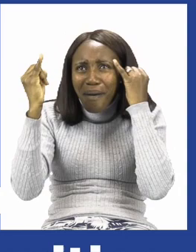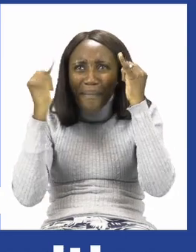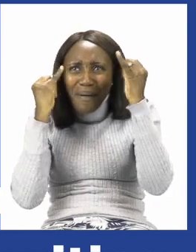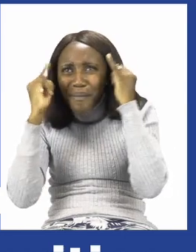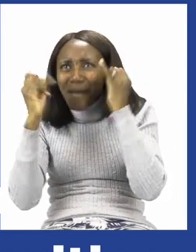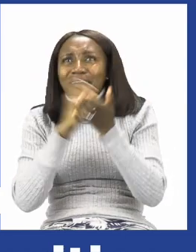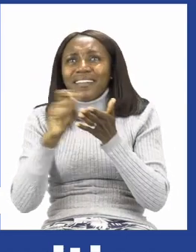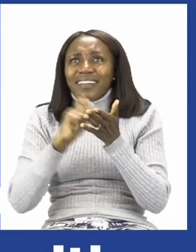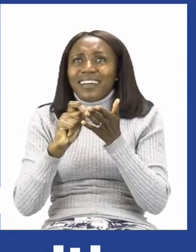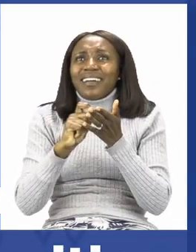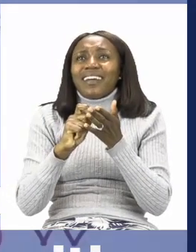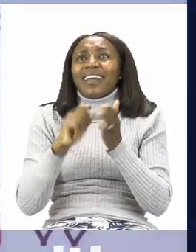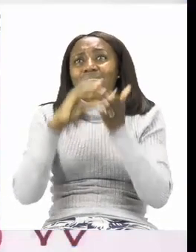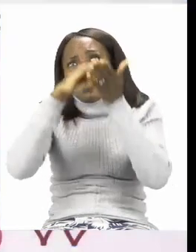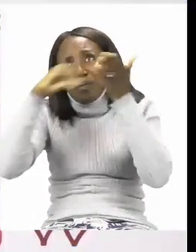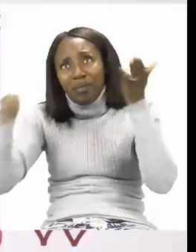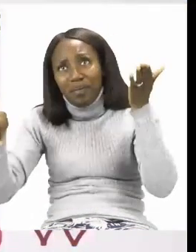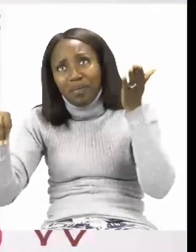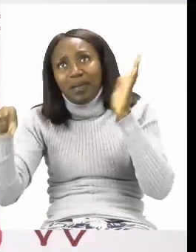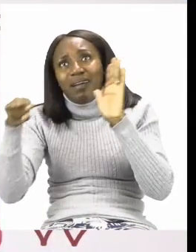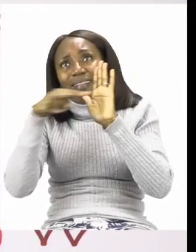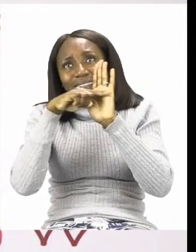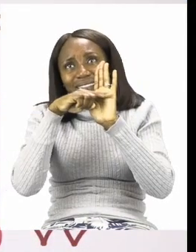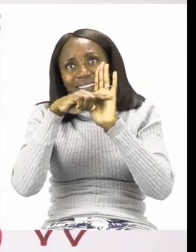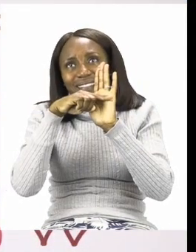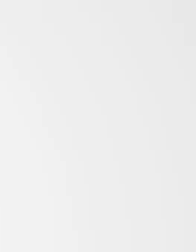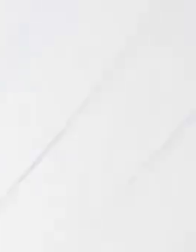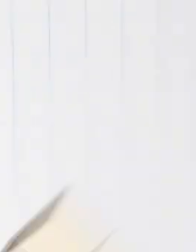and subtraction.